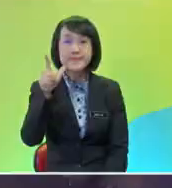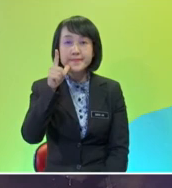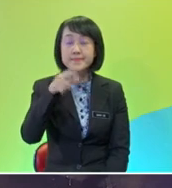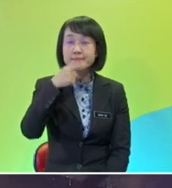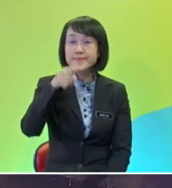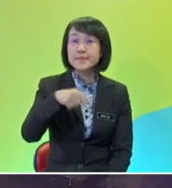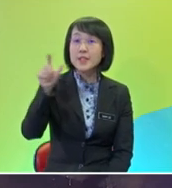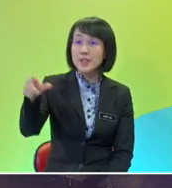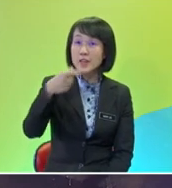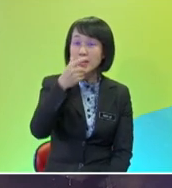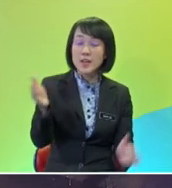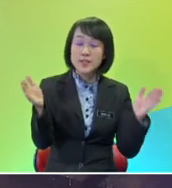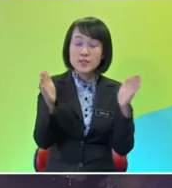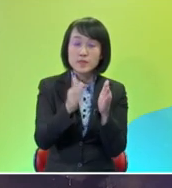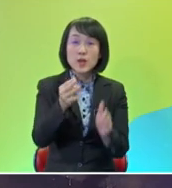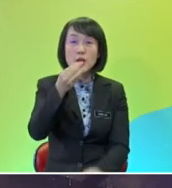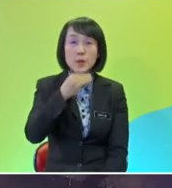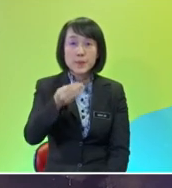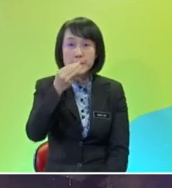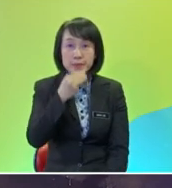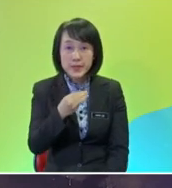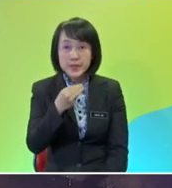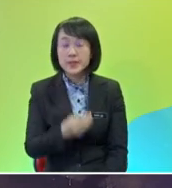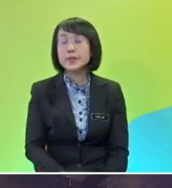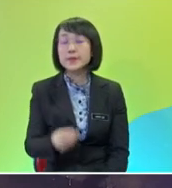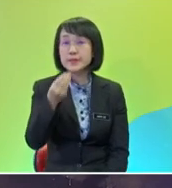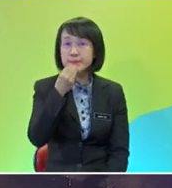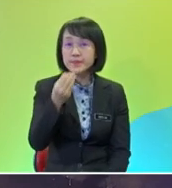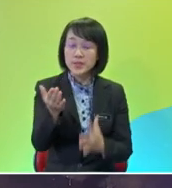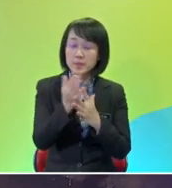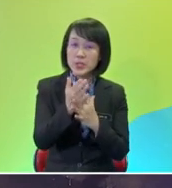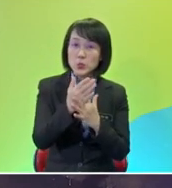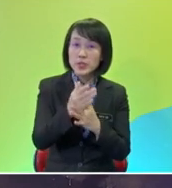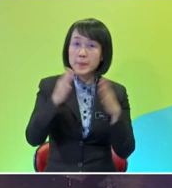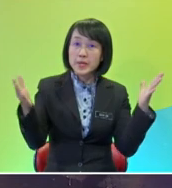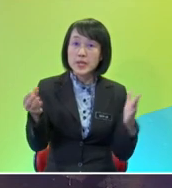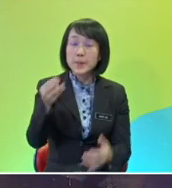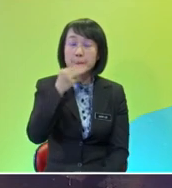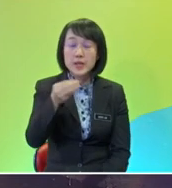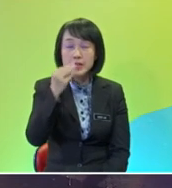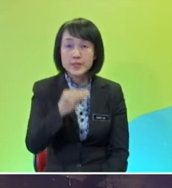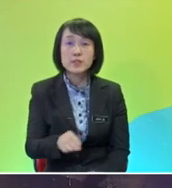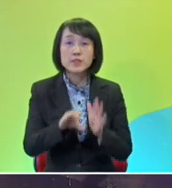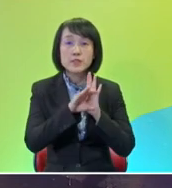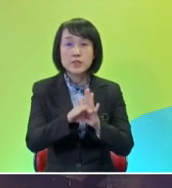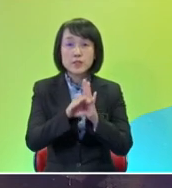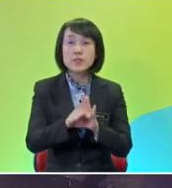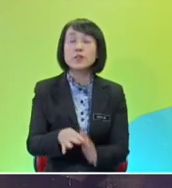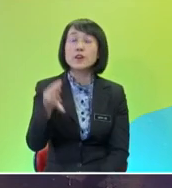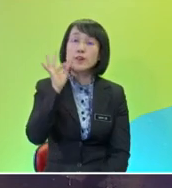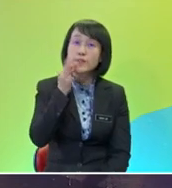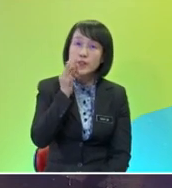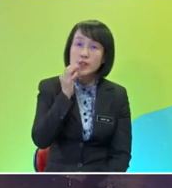are small meals eaten, bigger meals, which is like fruits, nuts and so on.